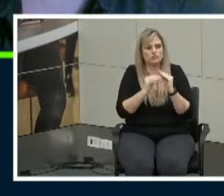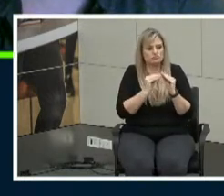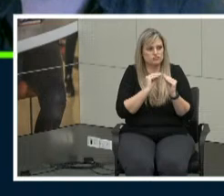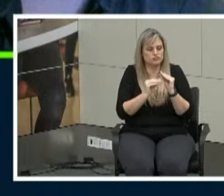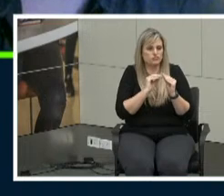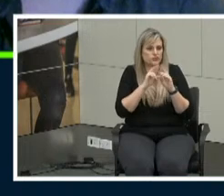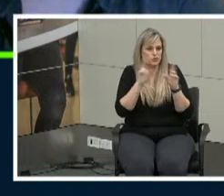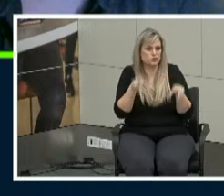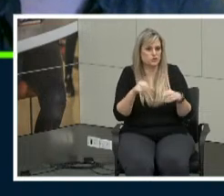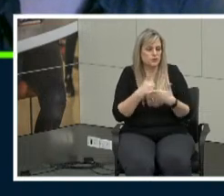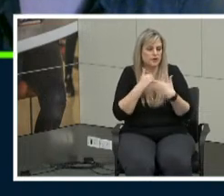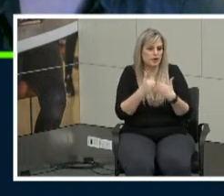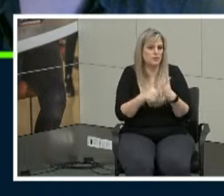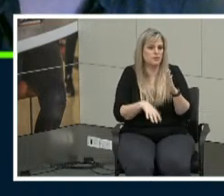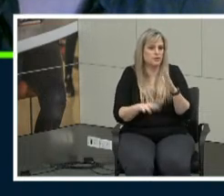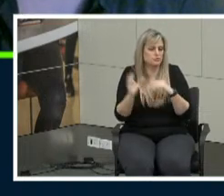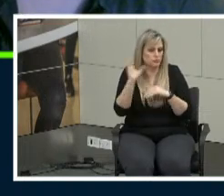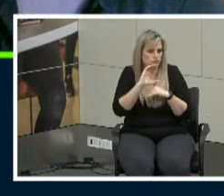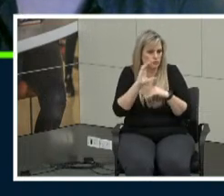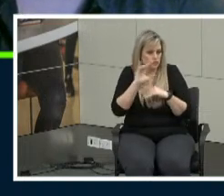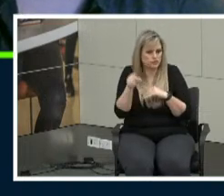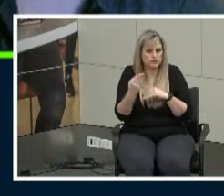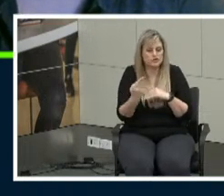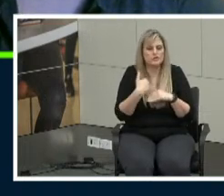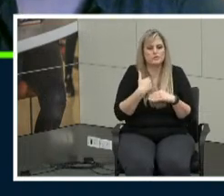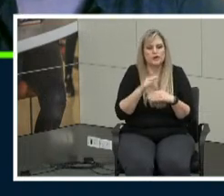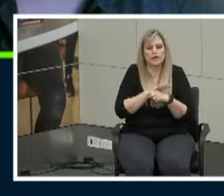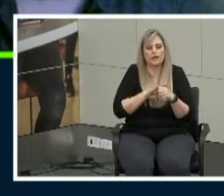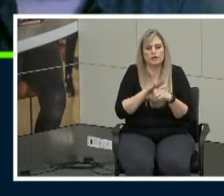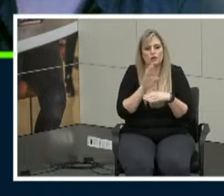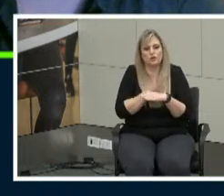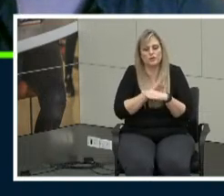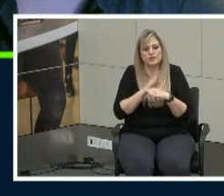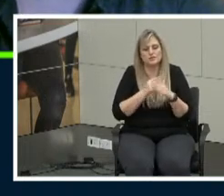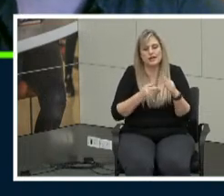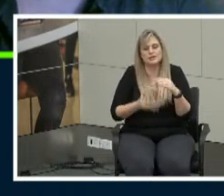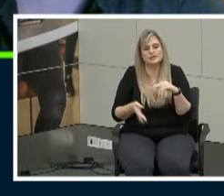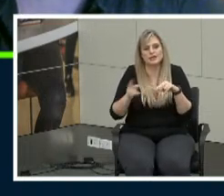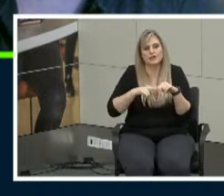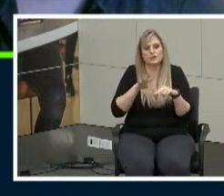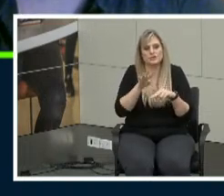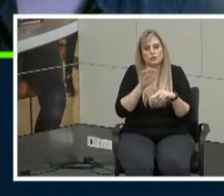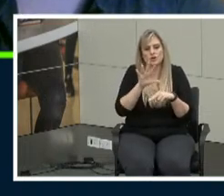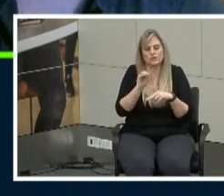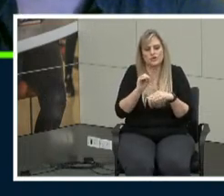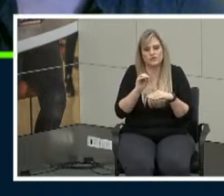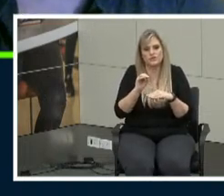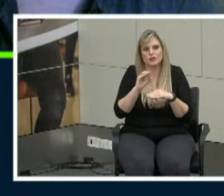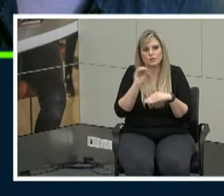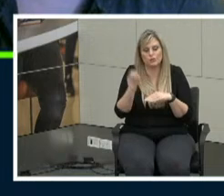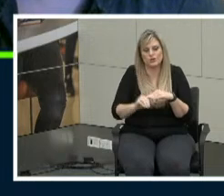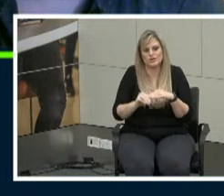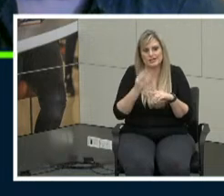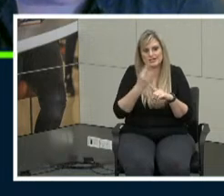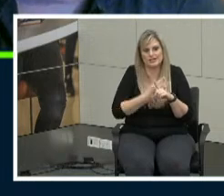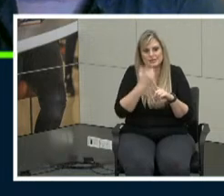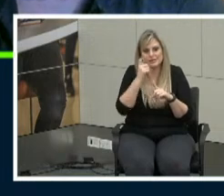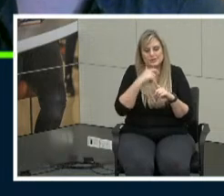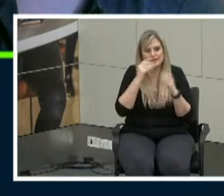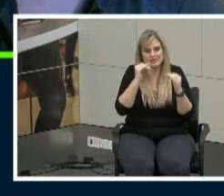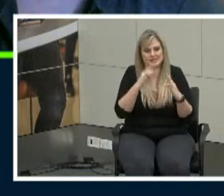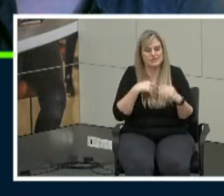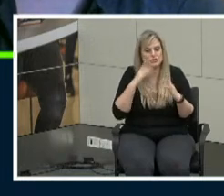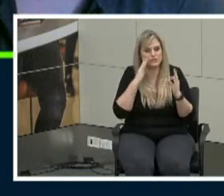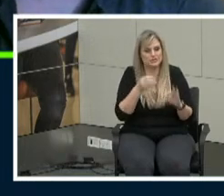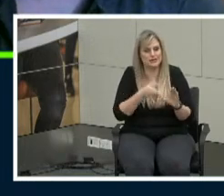Transitions and Job searches my local business has increased over 450% in the last six months strictly from the teacher seeking to lead